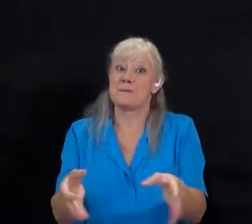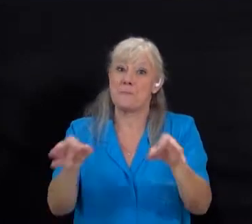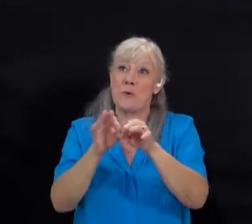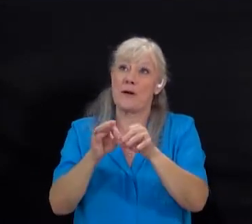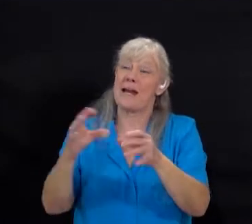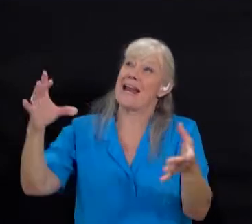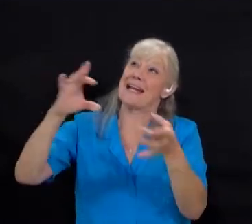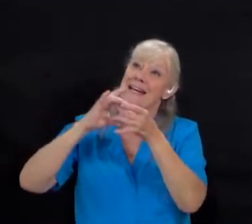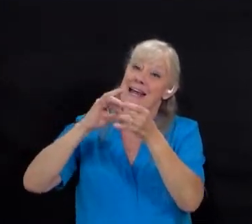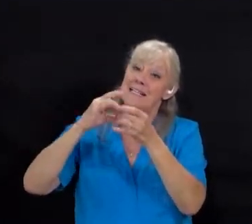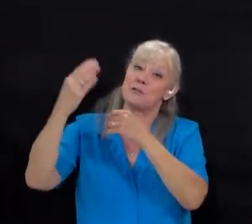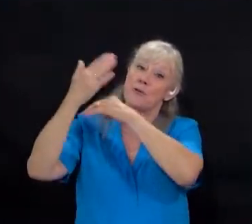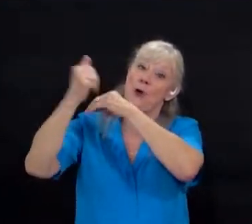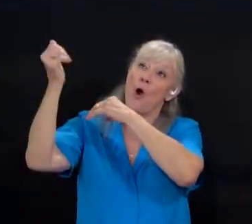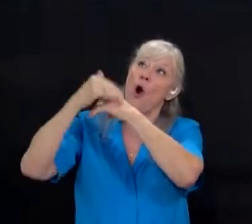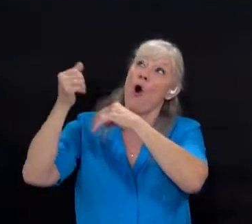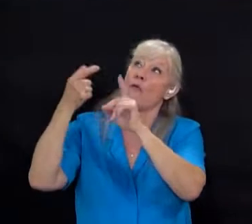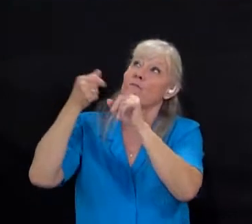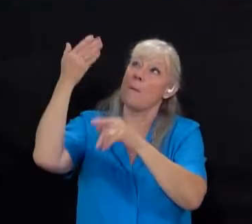received.